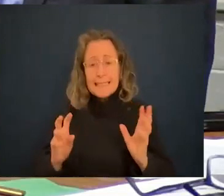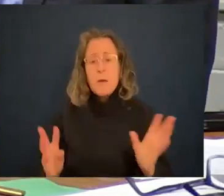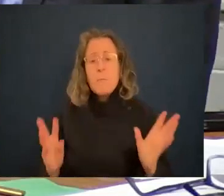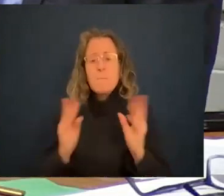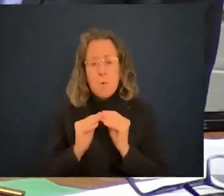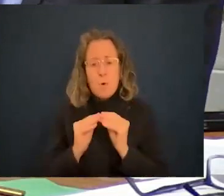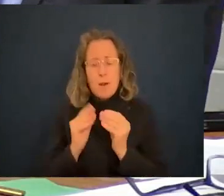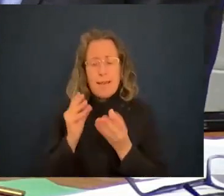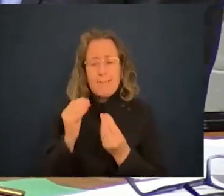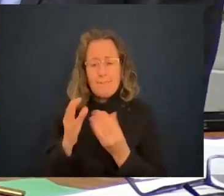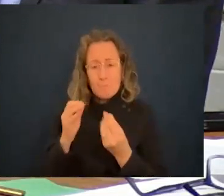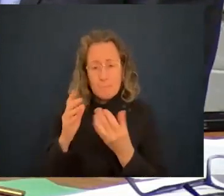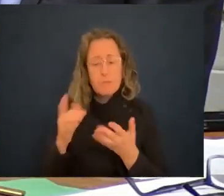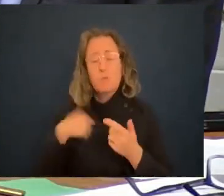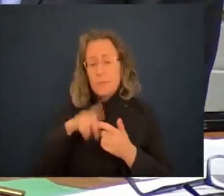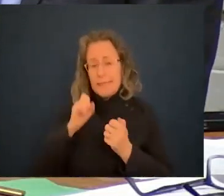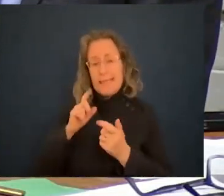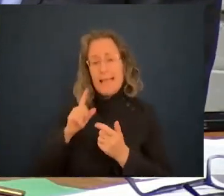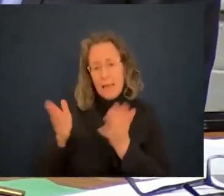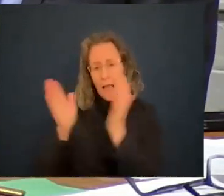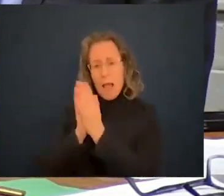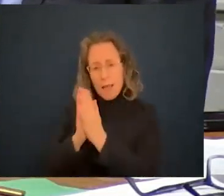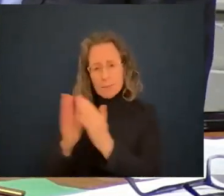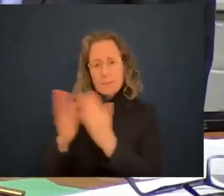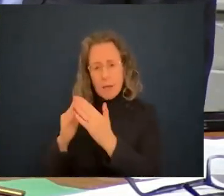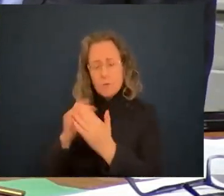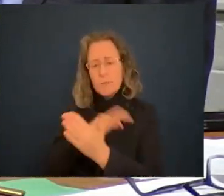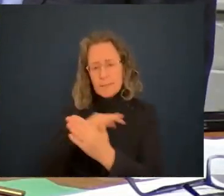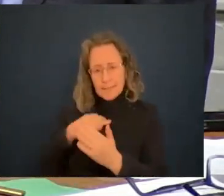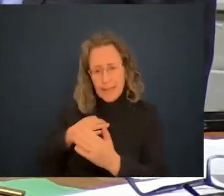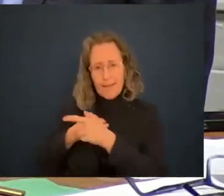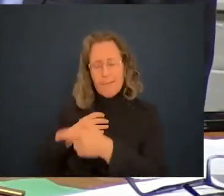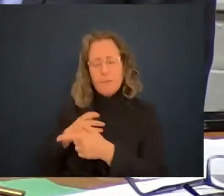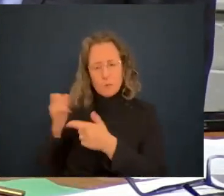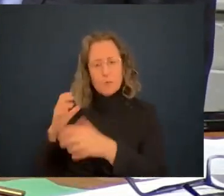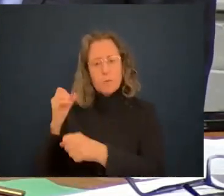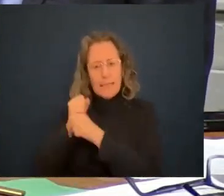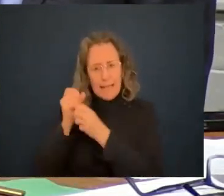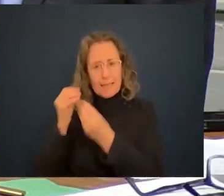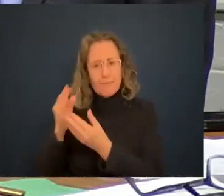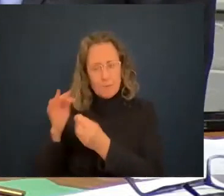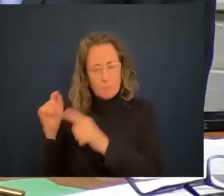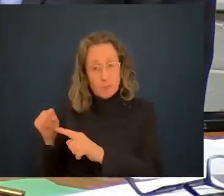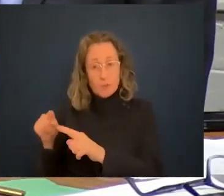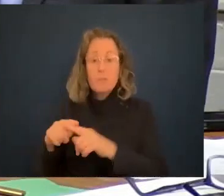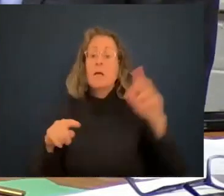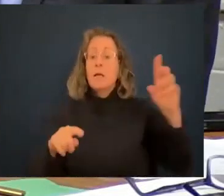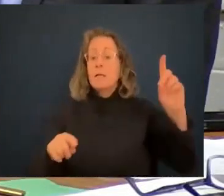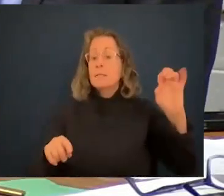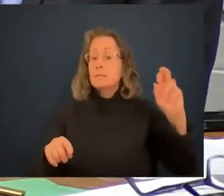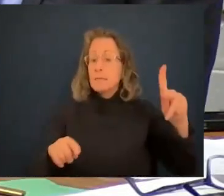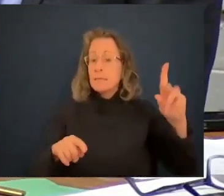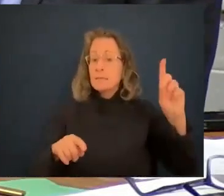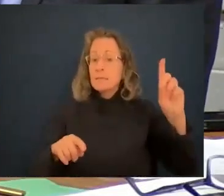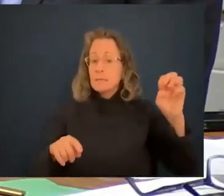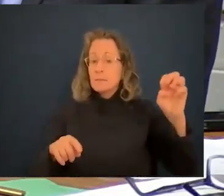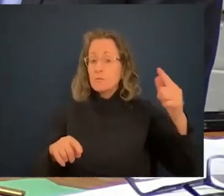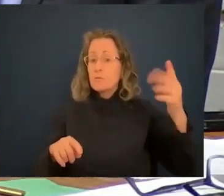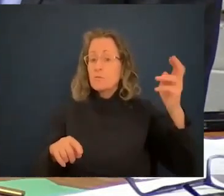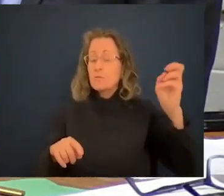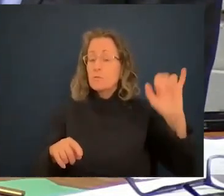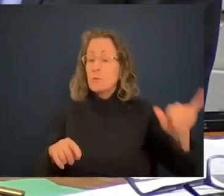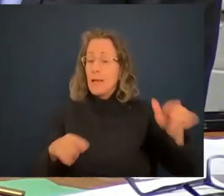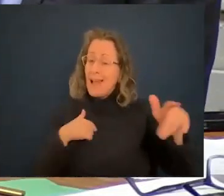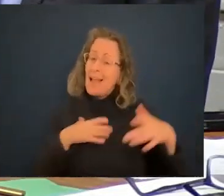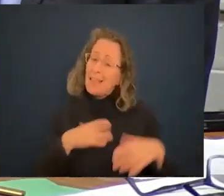Town staff some direction on giving us more information and it accomplishes what Dick's point of um I love agreeing with dick on